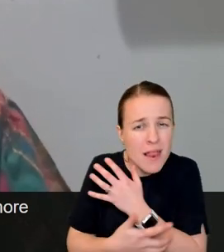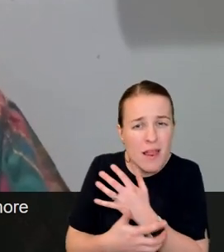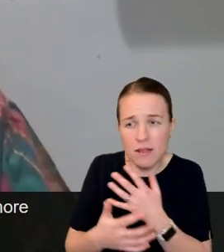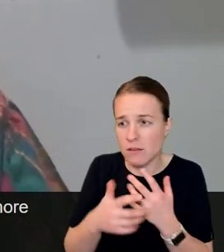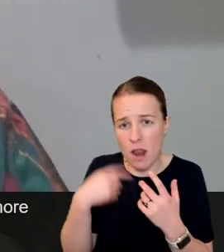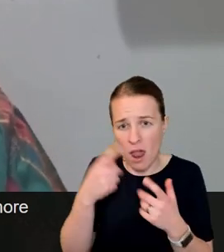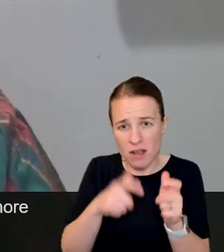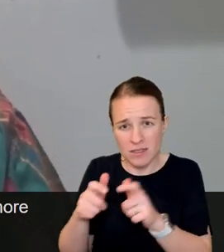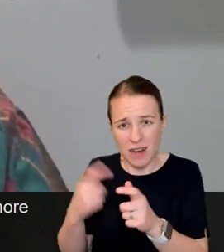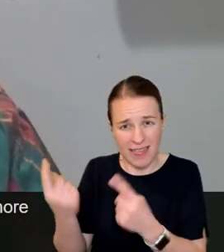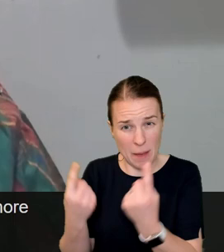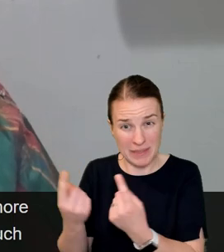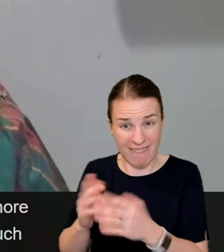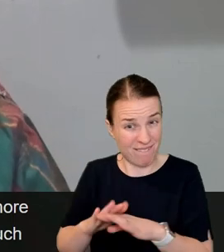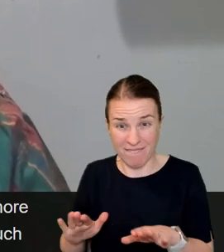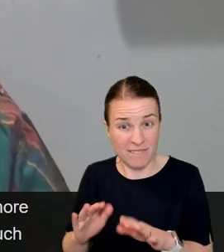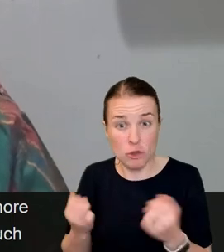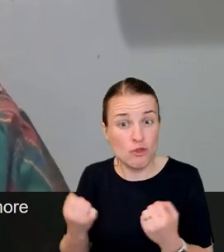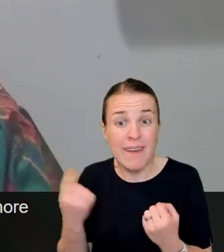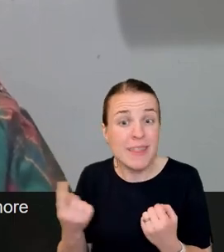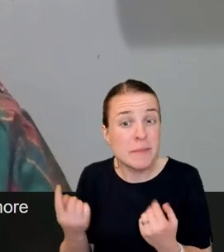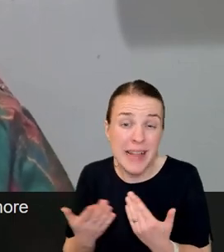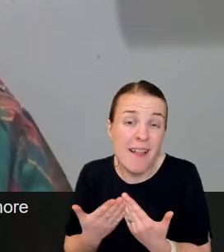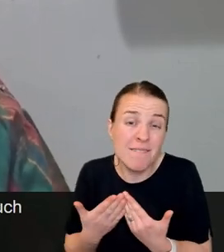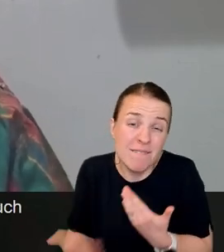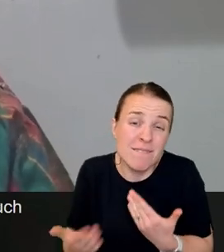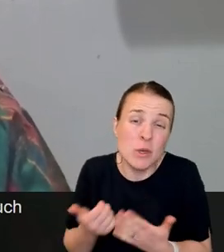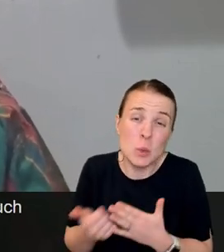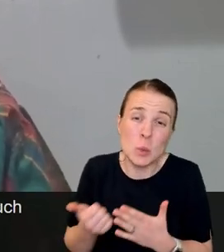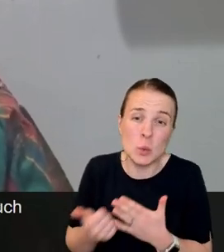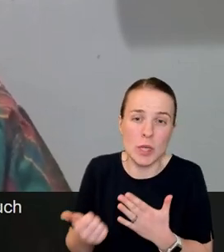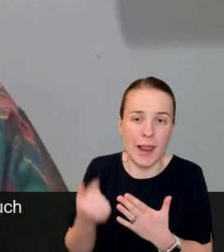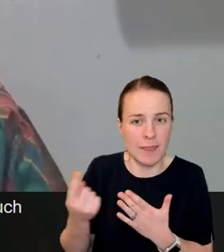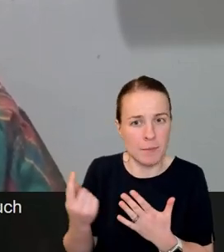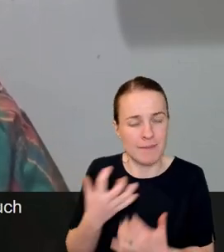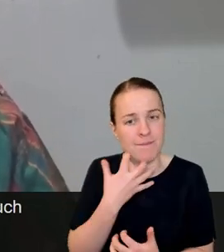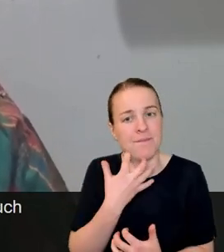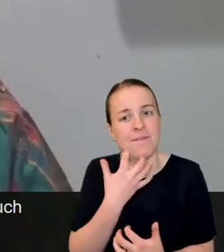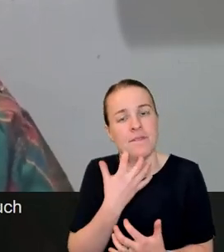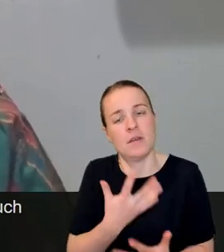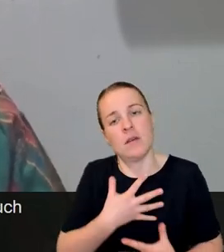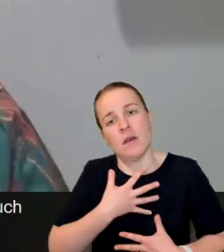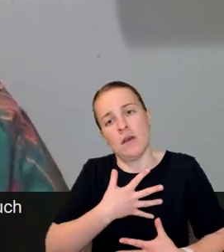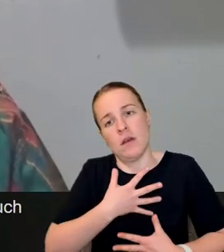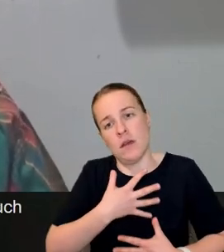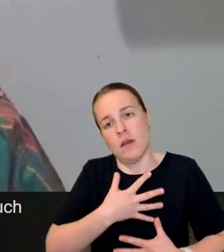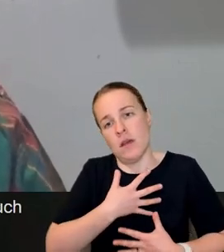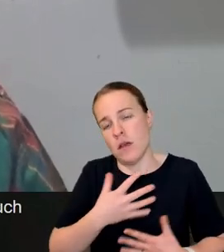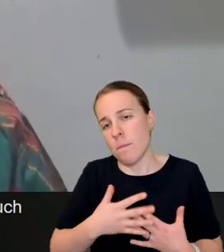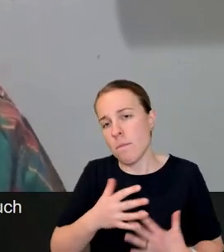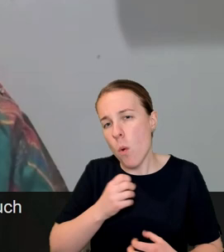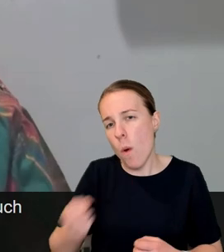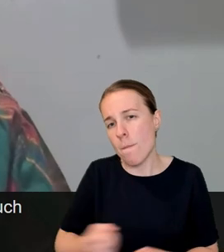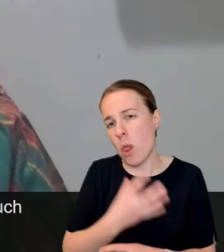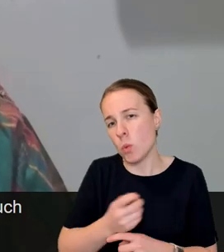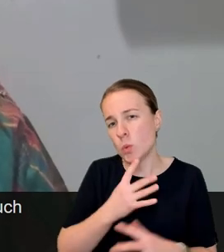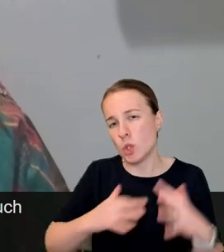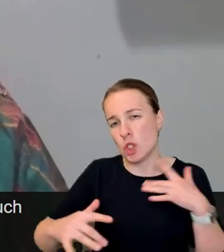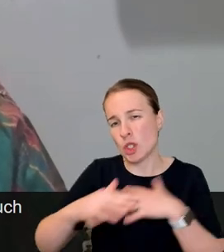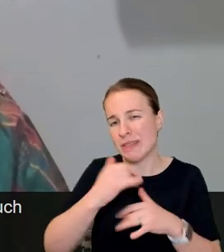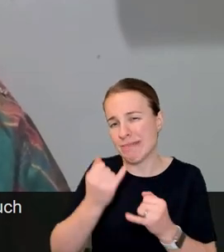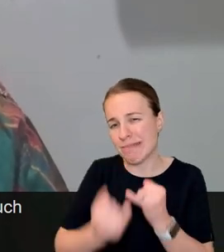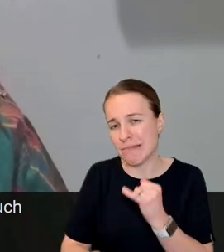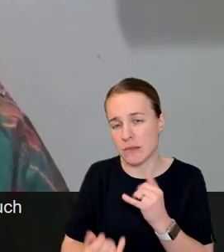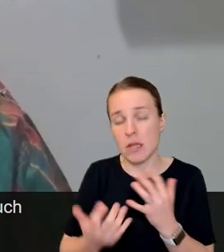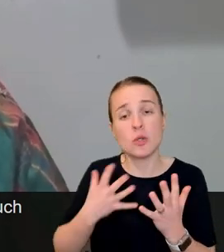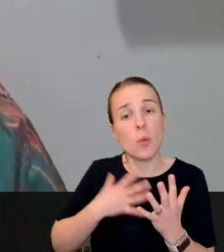much of the time, but are now, you know, having even more of that pollution thrust upon them. So we really need to try and intervene and work with councils